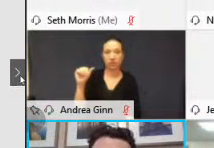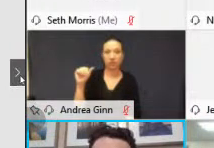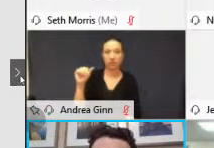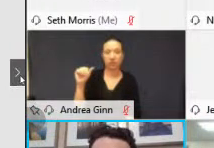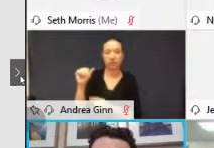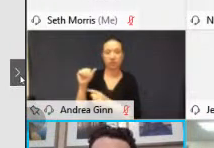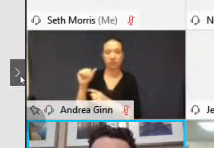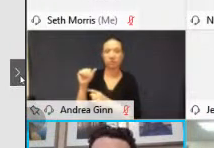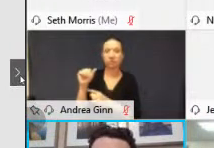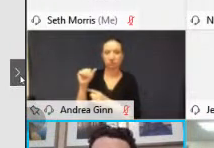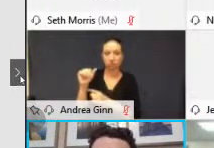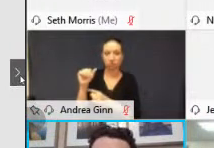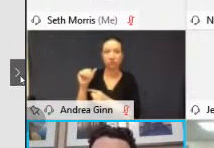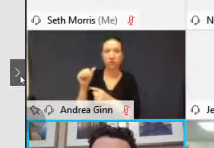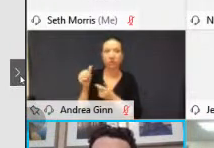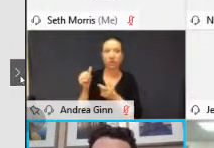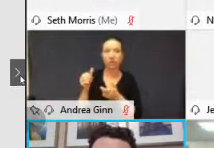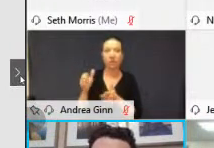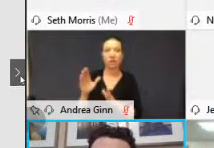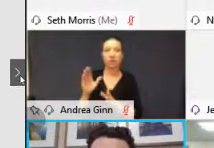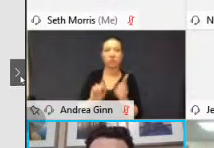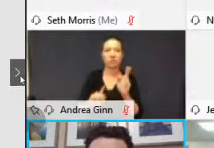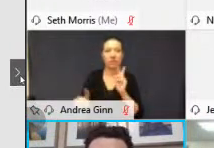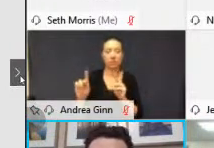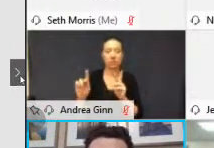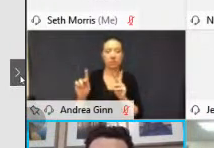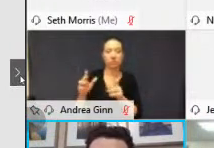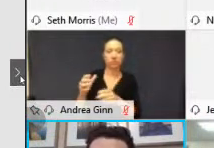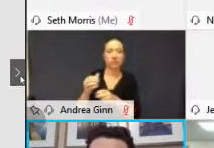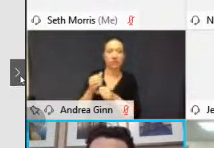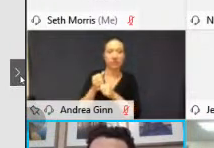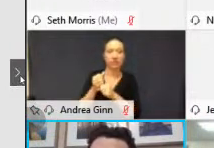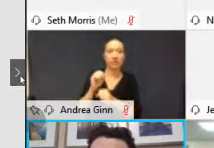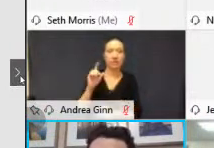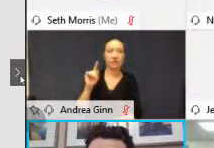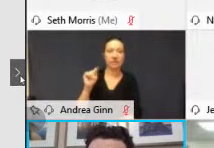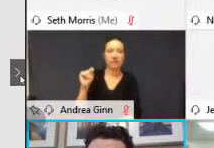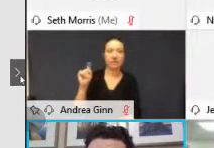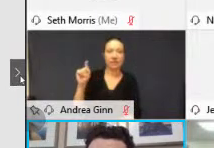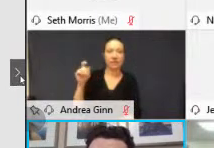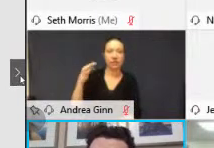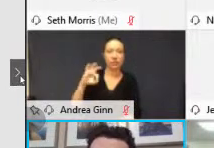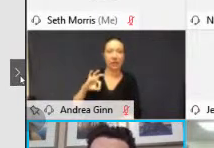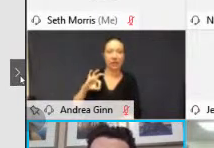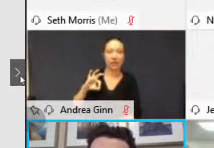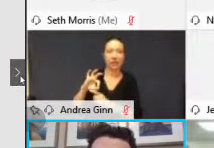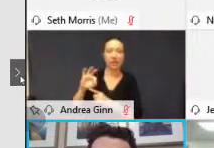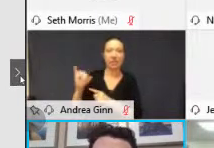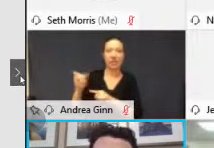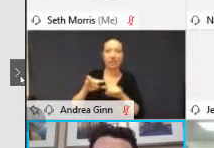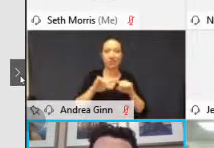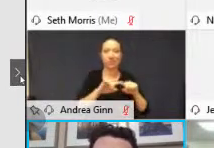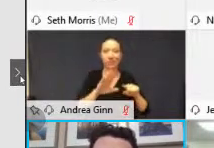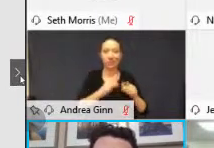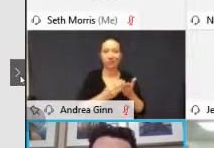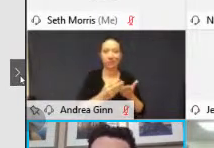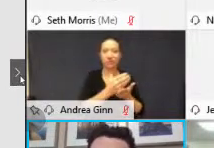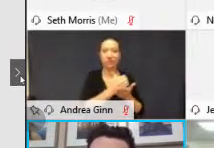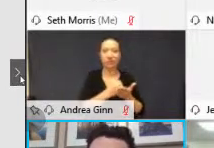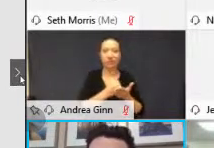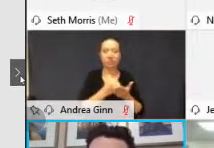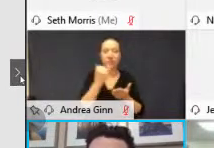individuals are given tax credits that is based on their income when they're between 0